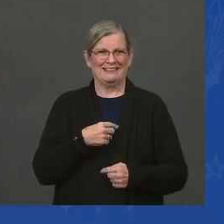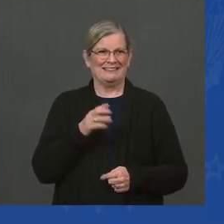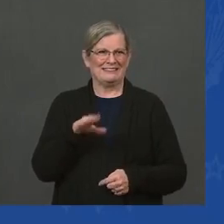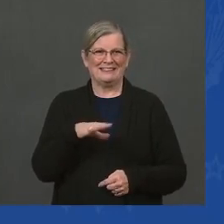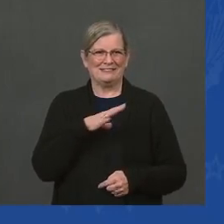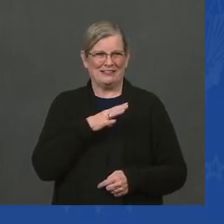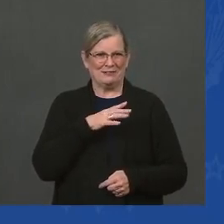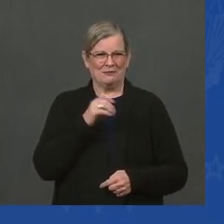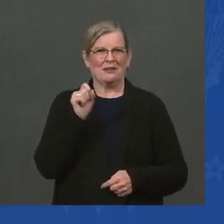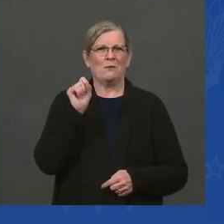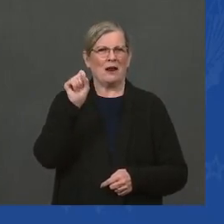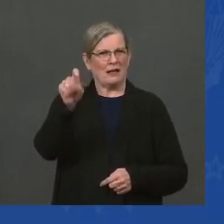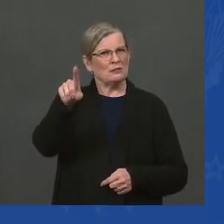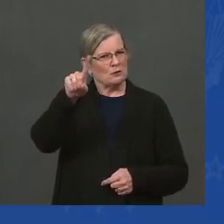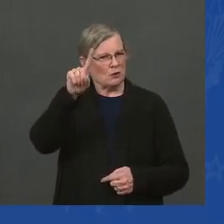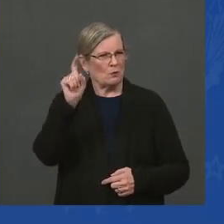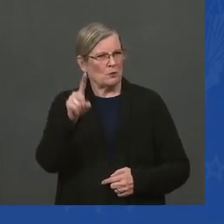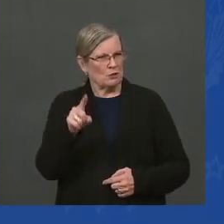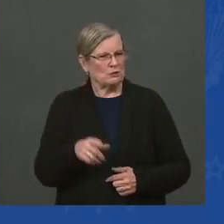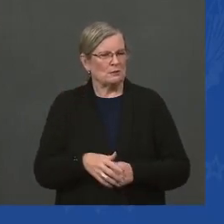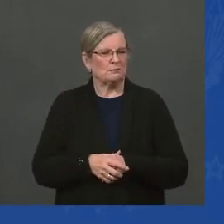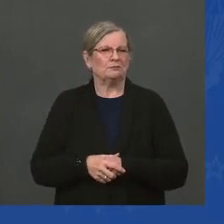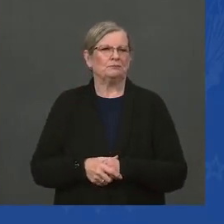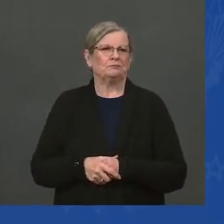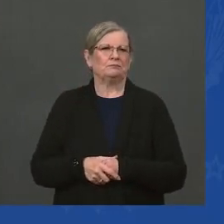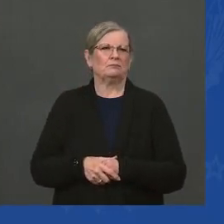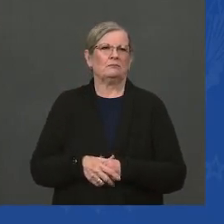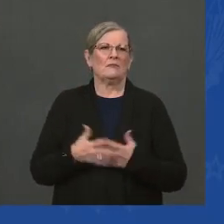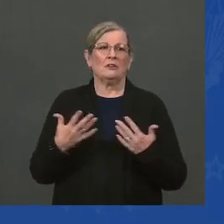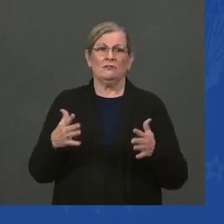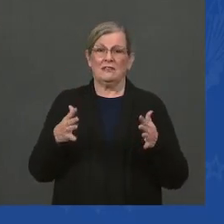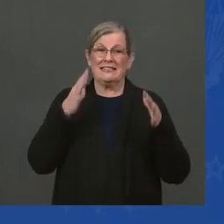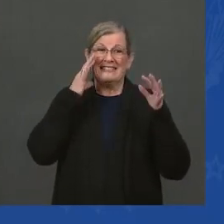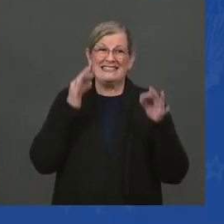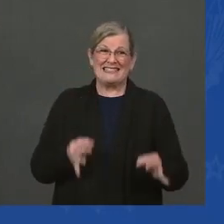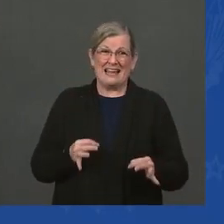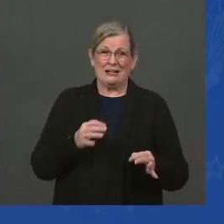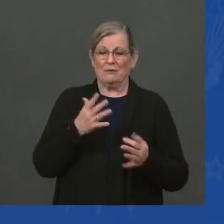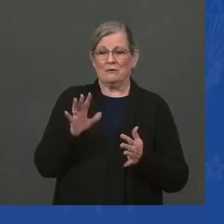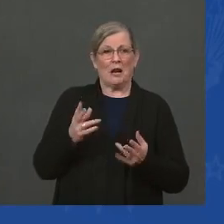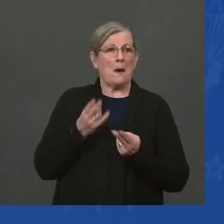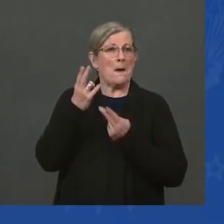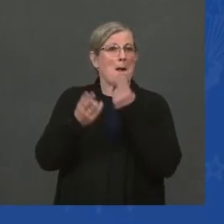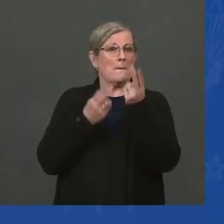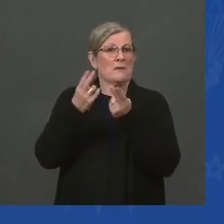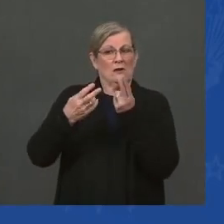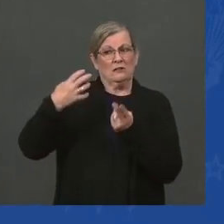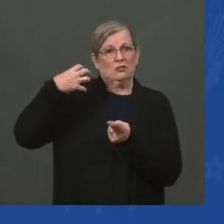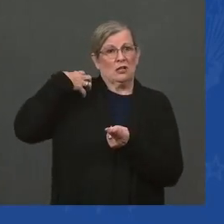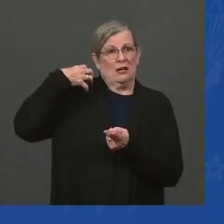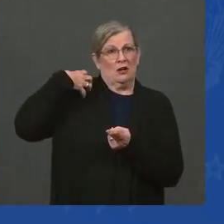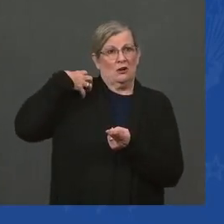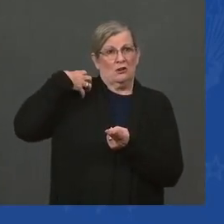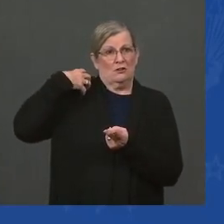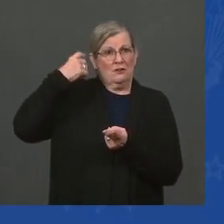is, have you decided who you will nominate to chair the Federal Reserve Board? And if not, can you speak a little bit about what you're thinking